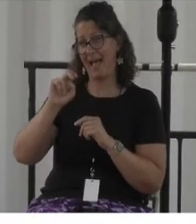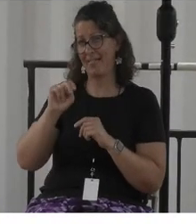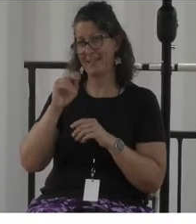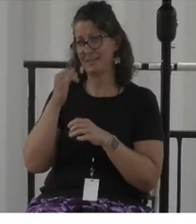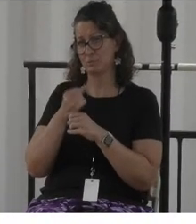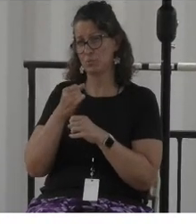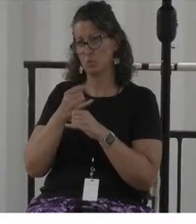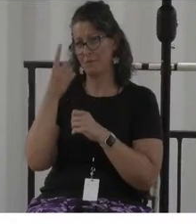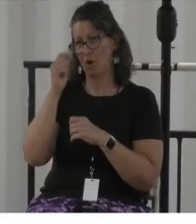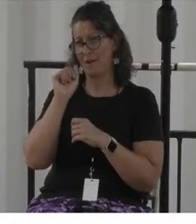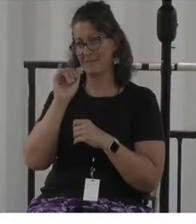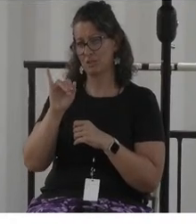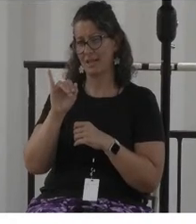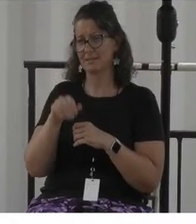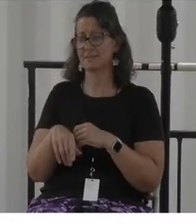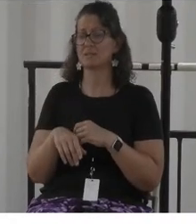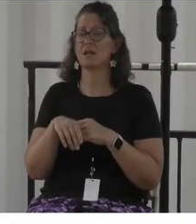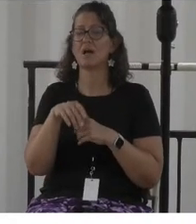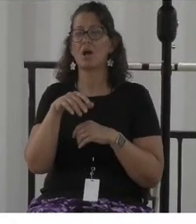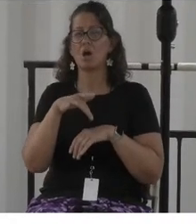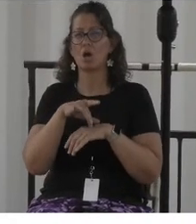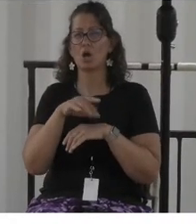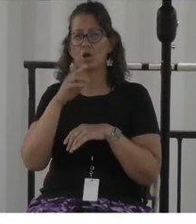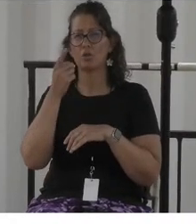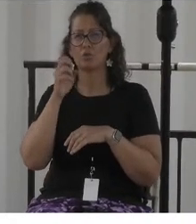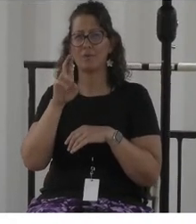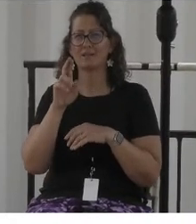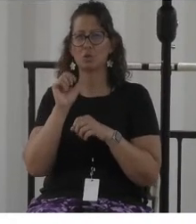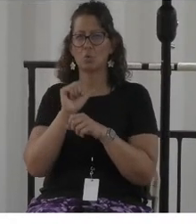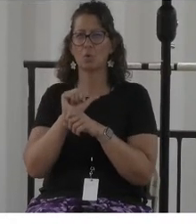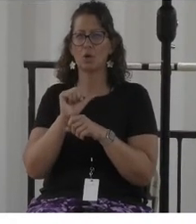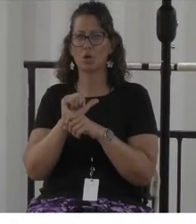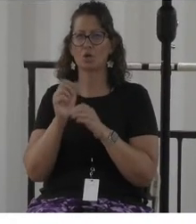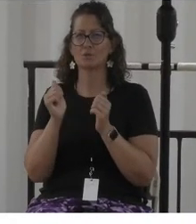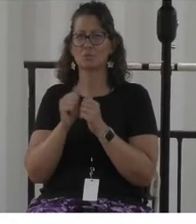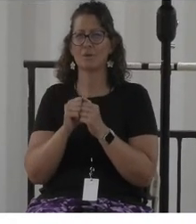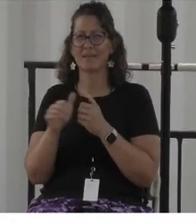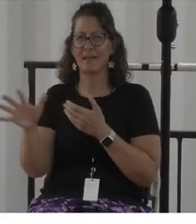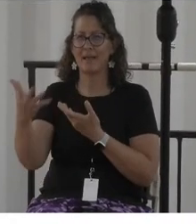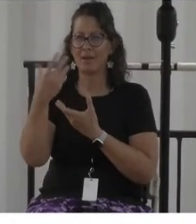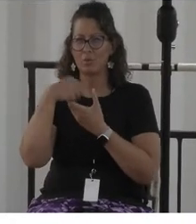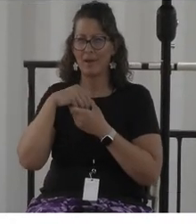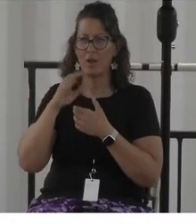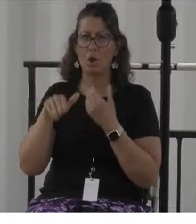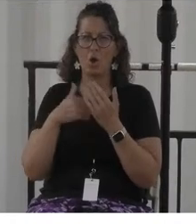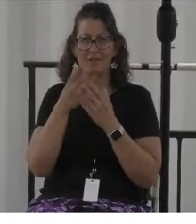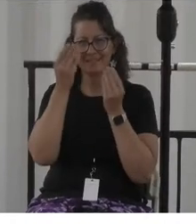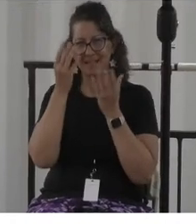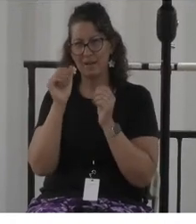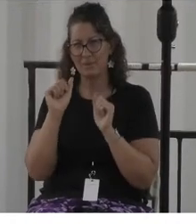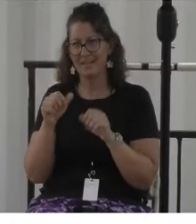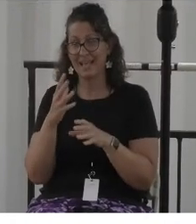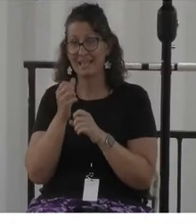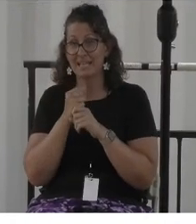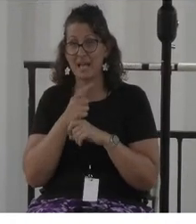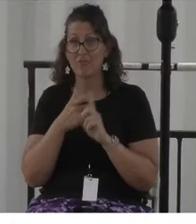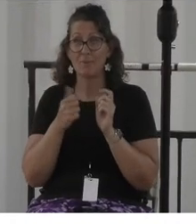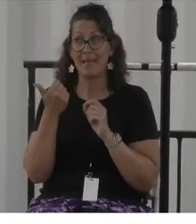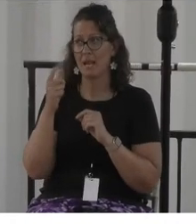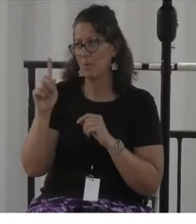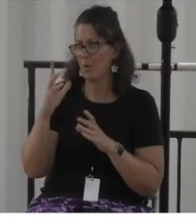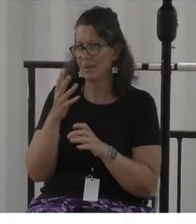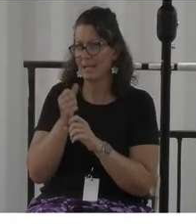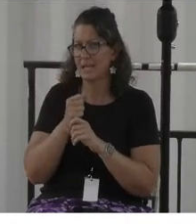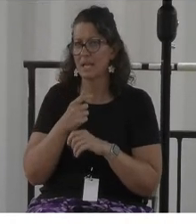Intelligence. And Earth Ranger works by integrating with every type of data that we can get our hands on from everywhere that we can get it, whether